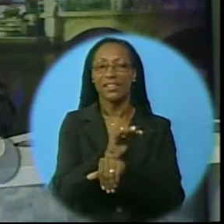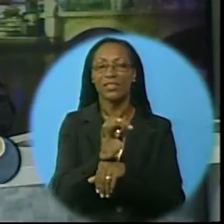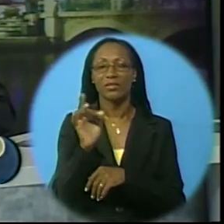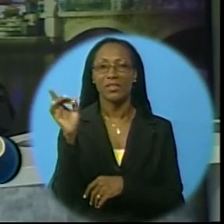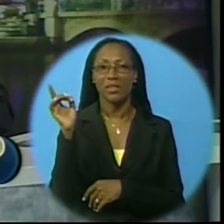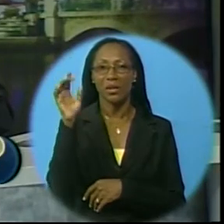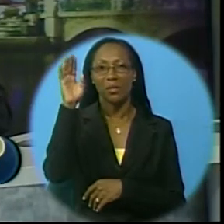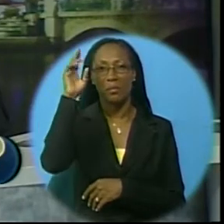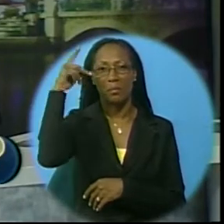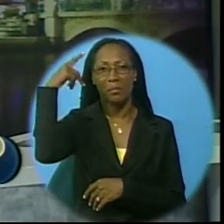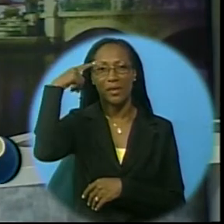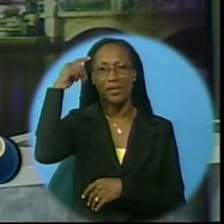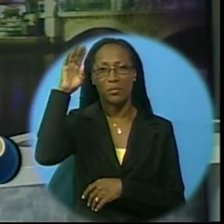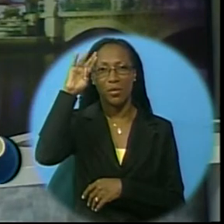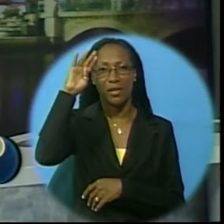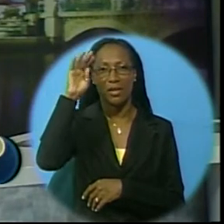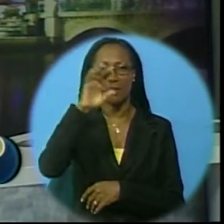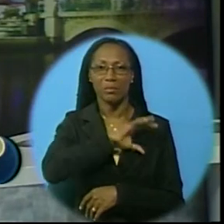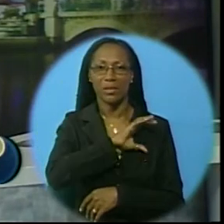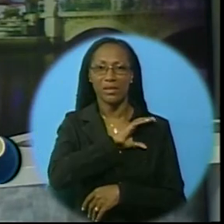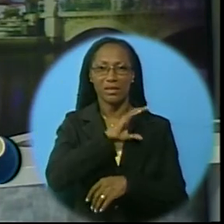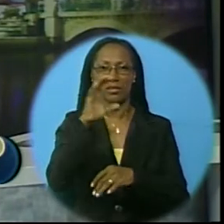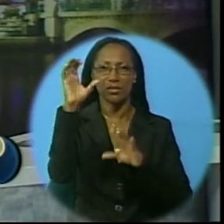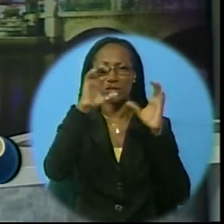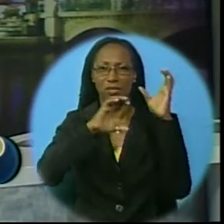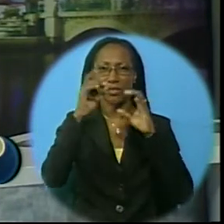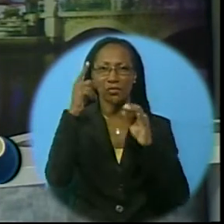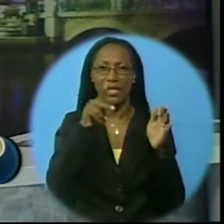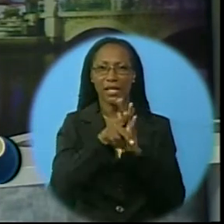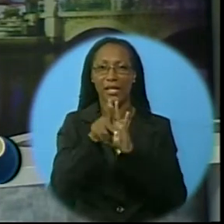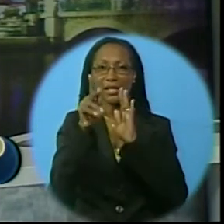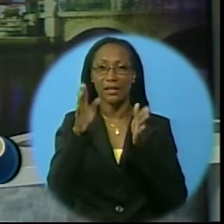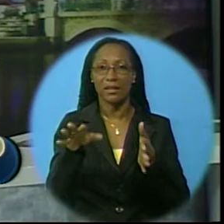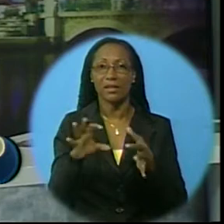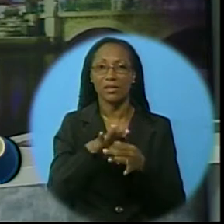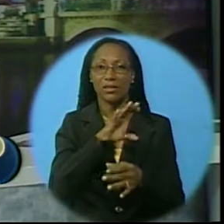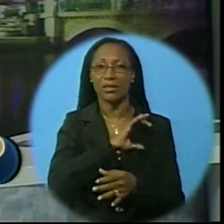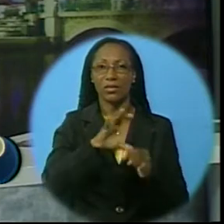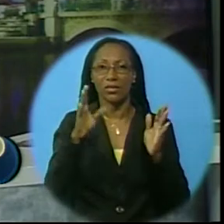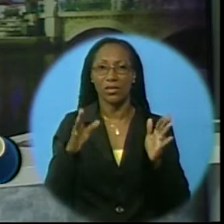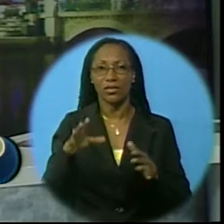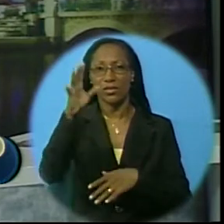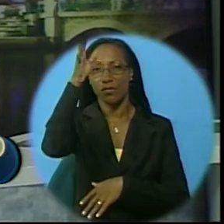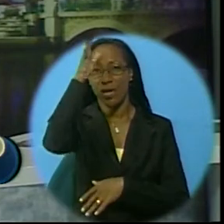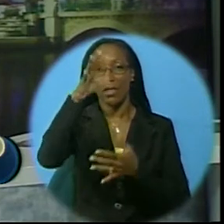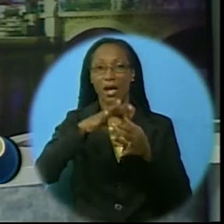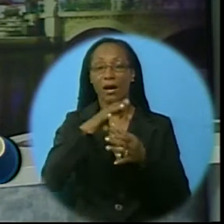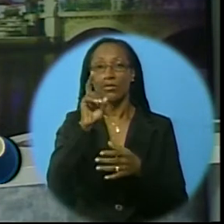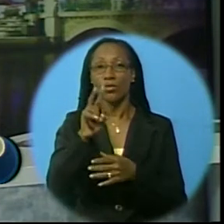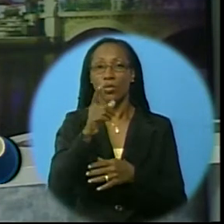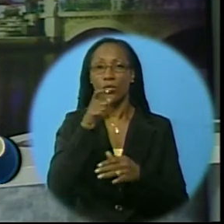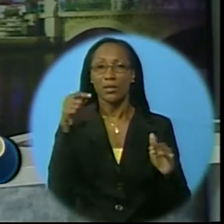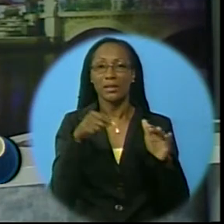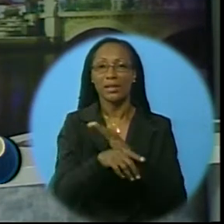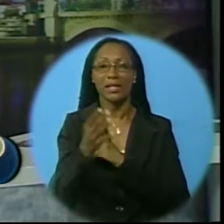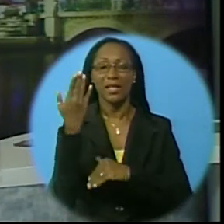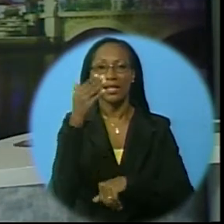I am Pearson Bowen. Lawmen are hunting for the killers of a Christchurch father of two who was murdered last